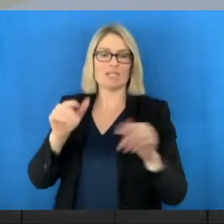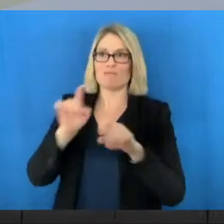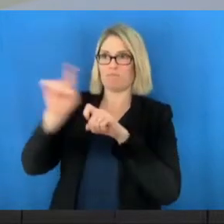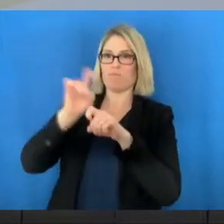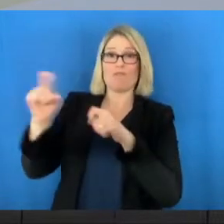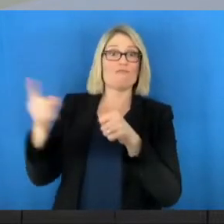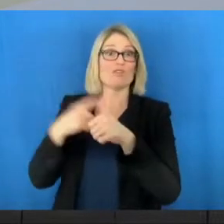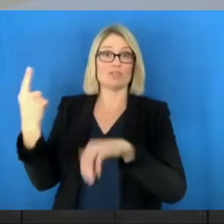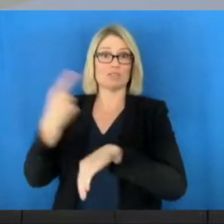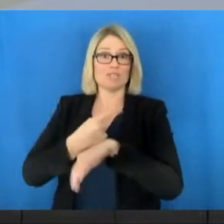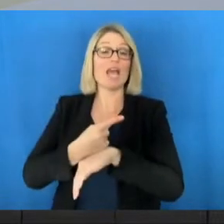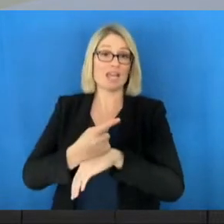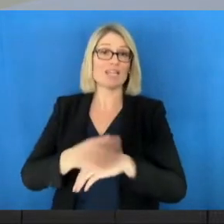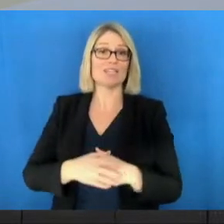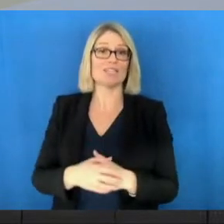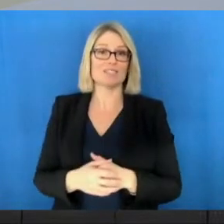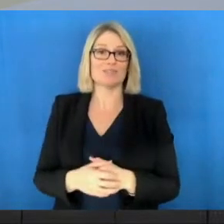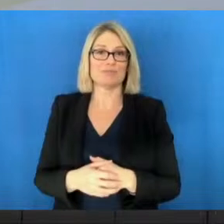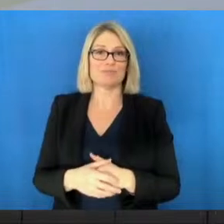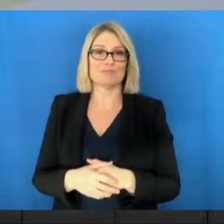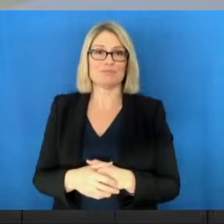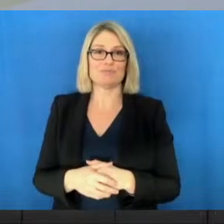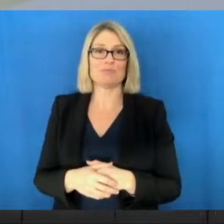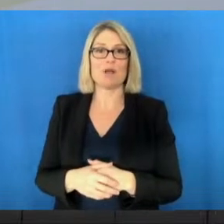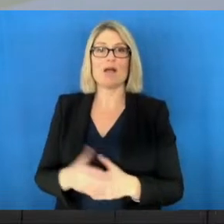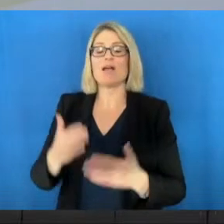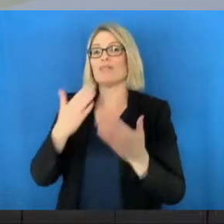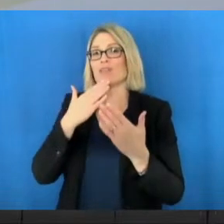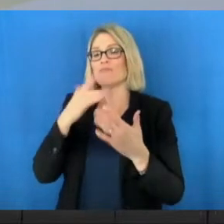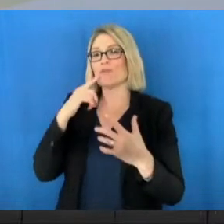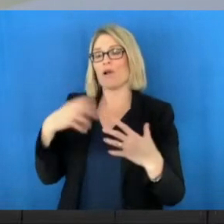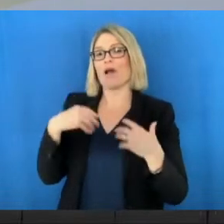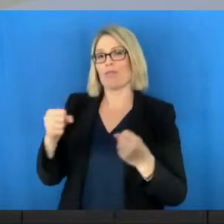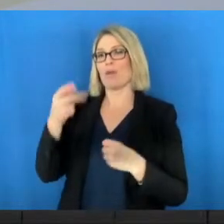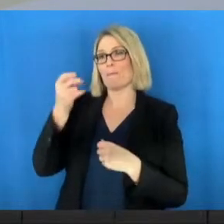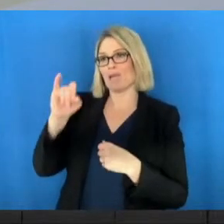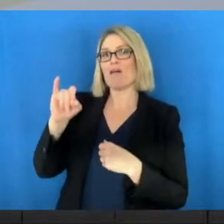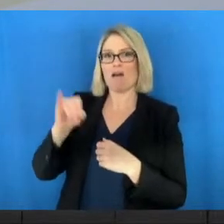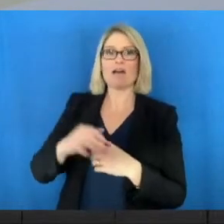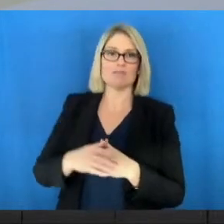but I think thanks to Health PI for working through those issues.